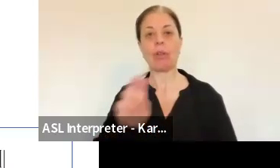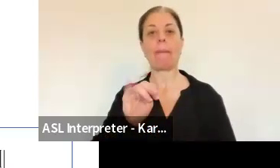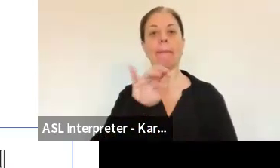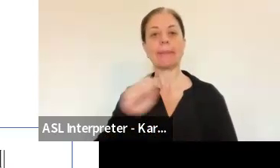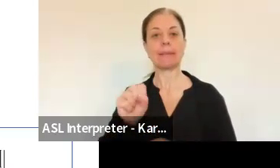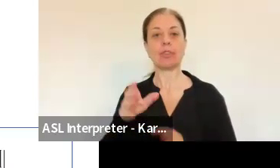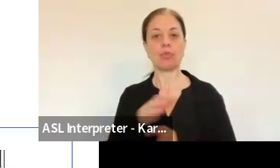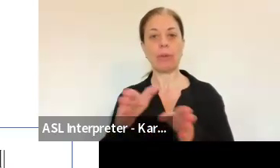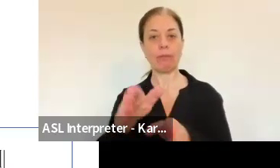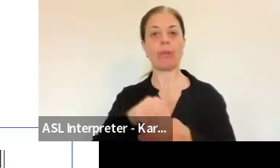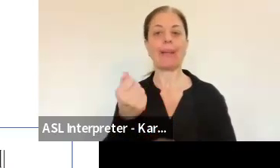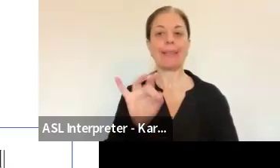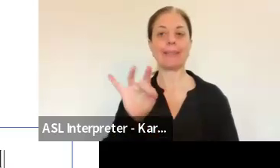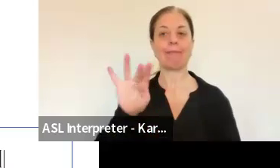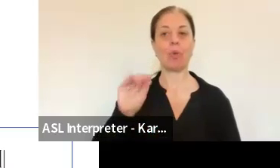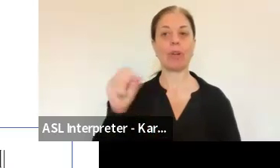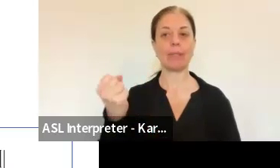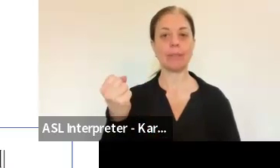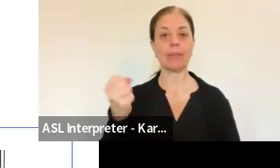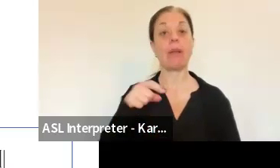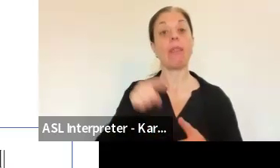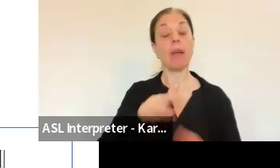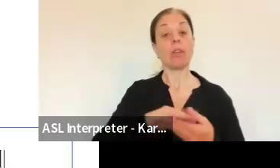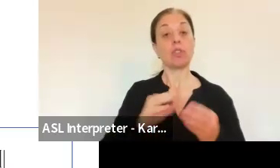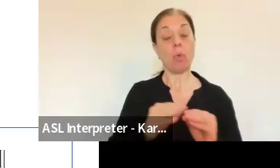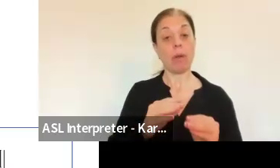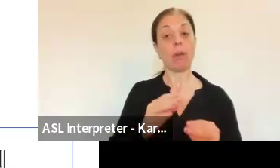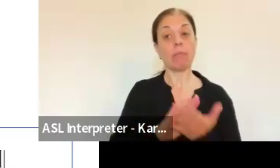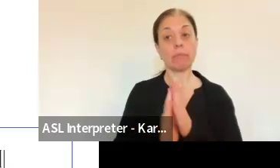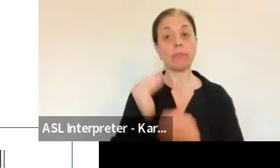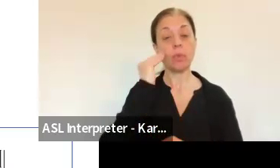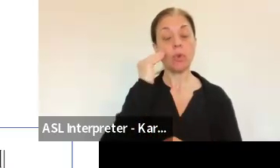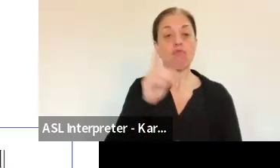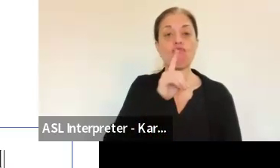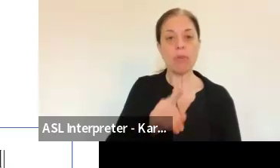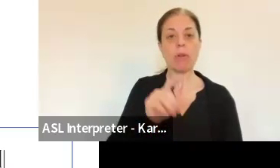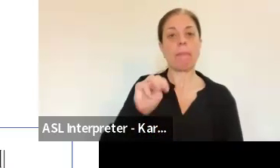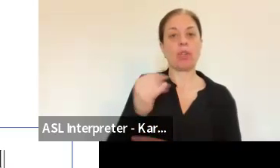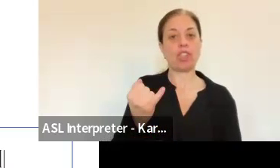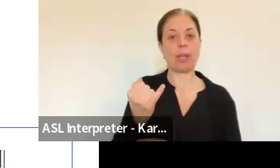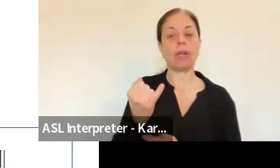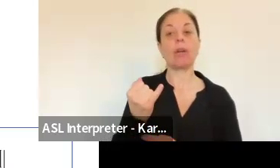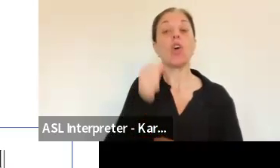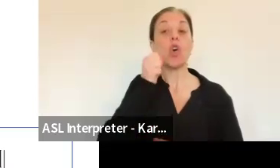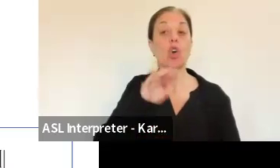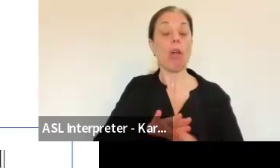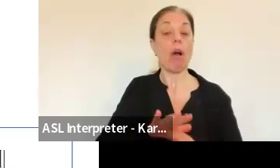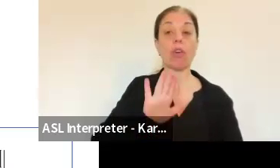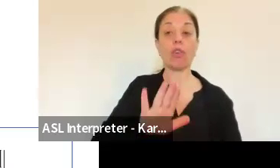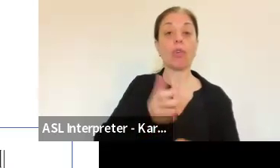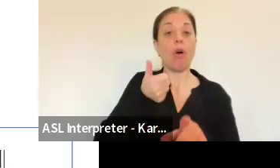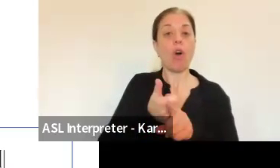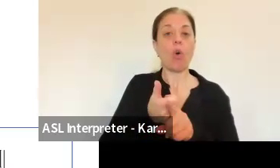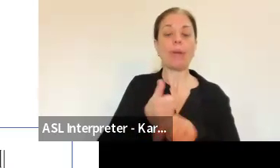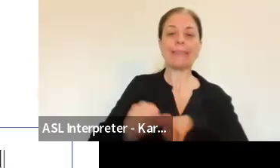in the 1840s. In this story, you'll come to know the real Mary Jane, a girl on her own dangerous